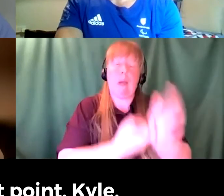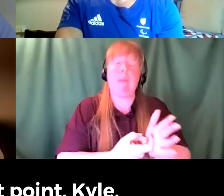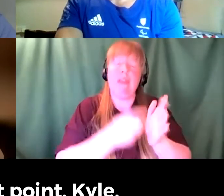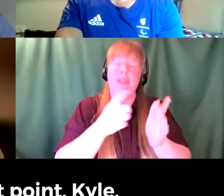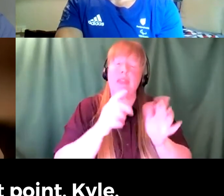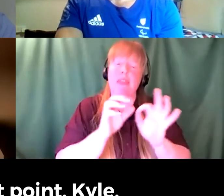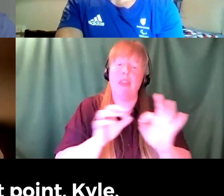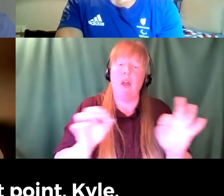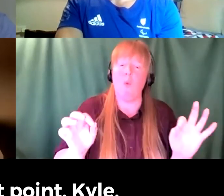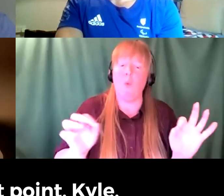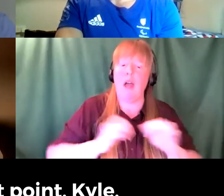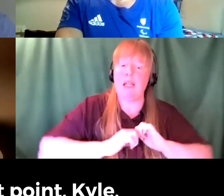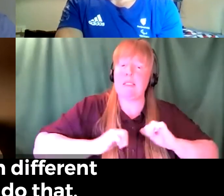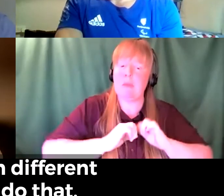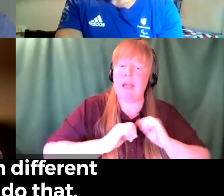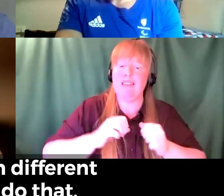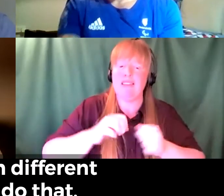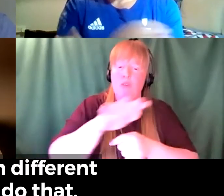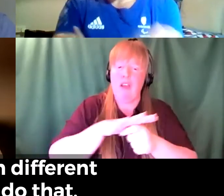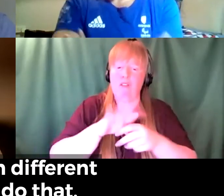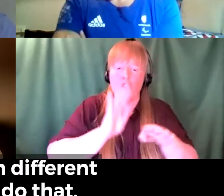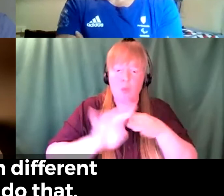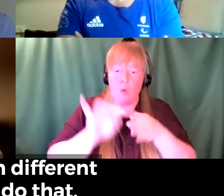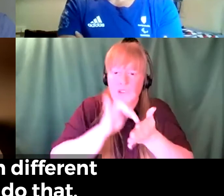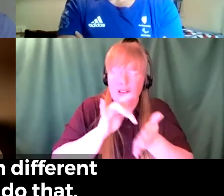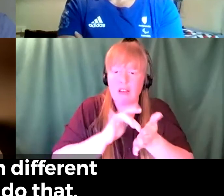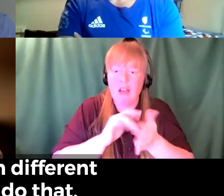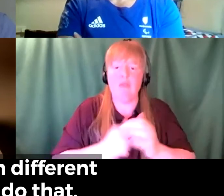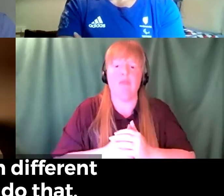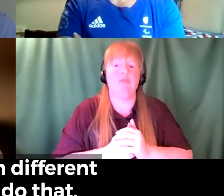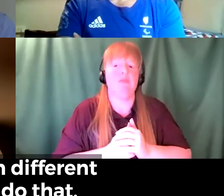That's a really great point, Kyle. And I know some retailers and